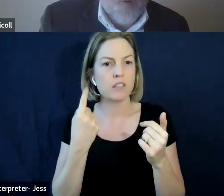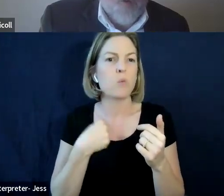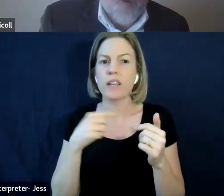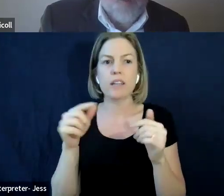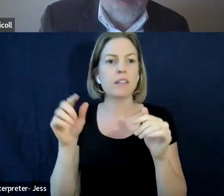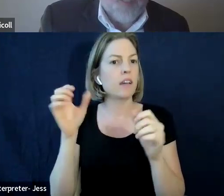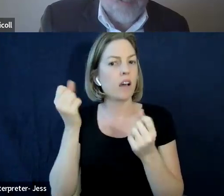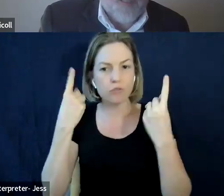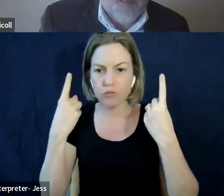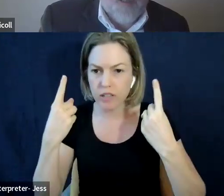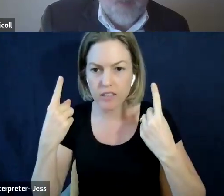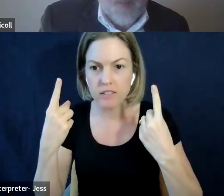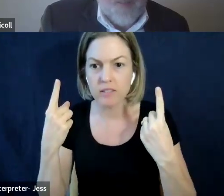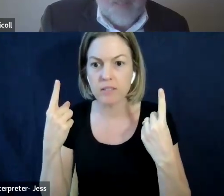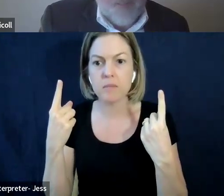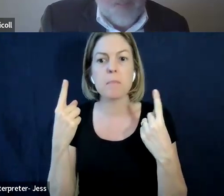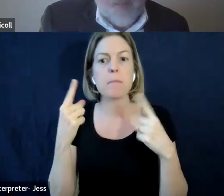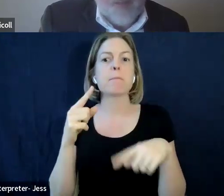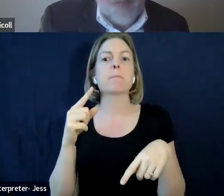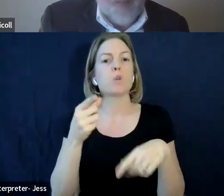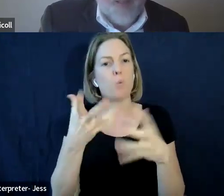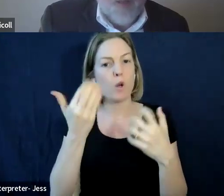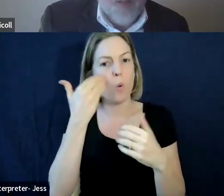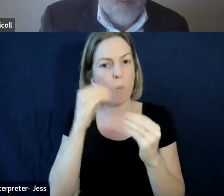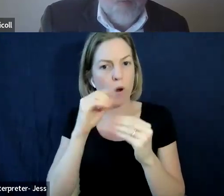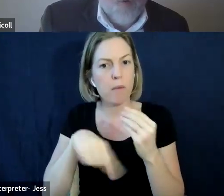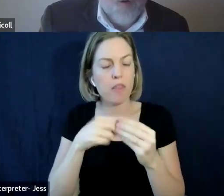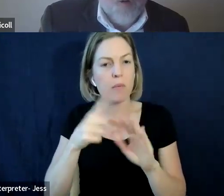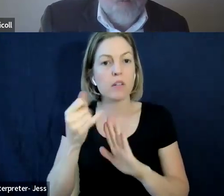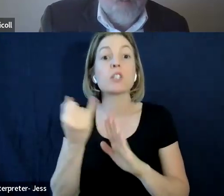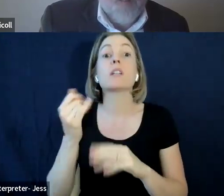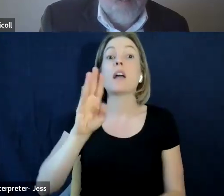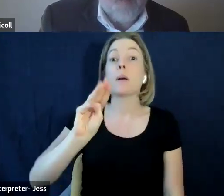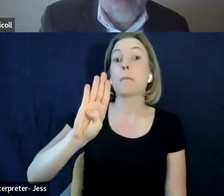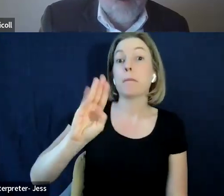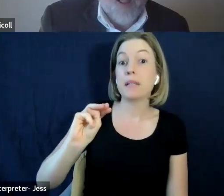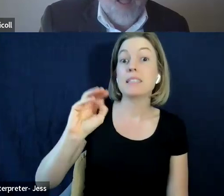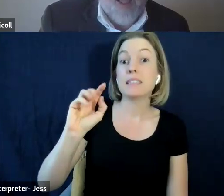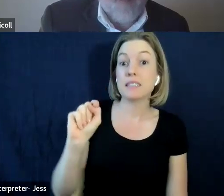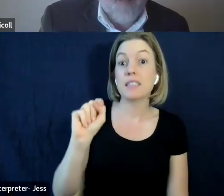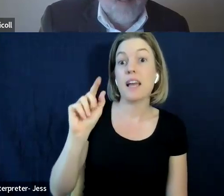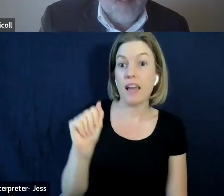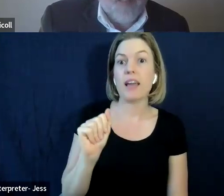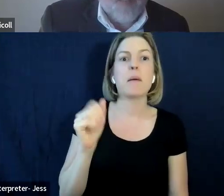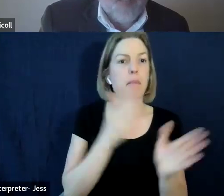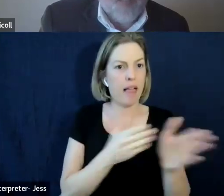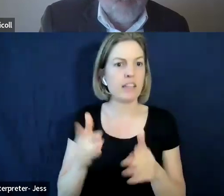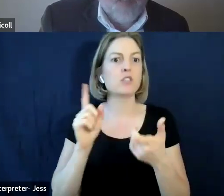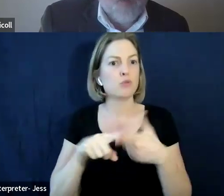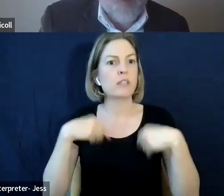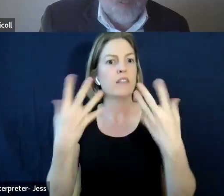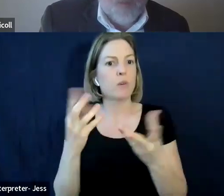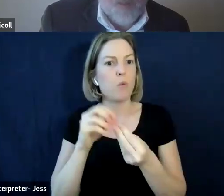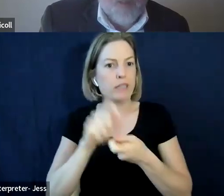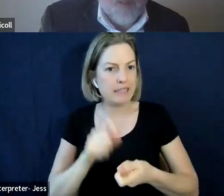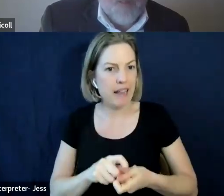want to know more about the project. MBTA is definitely committed to coming back out and giving you more of the details of where we're at in the design trajectory and